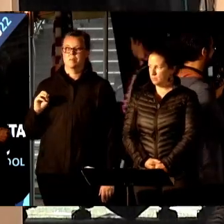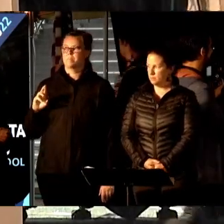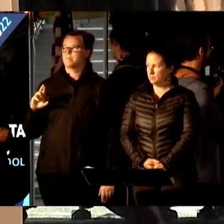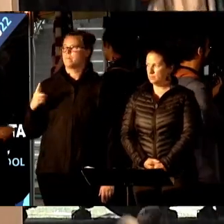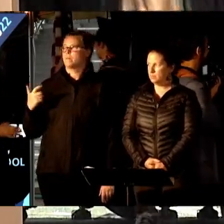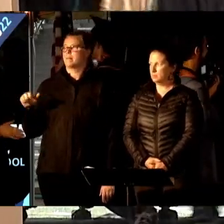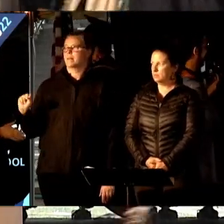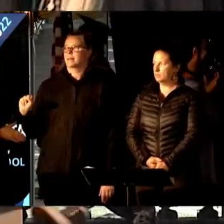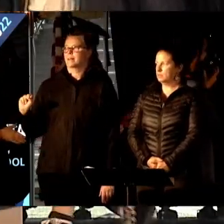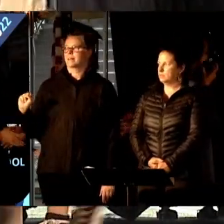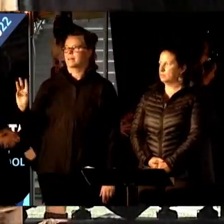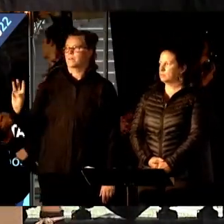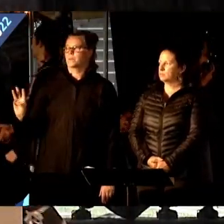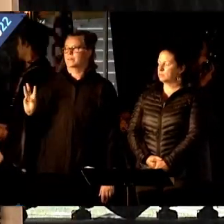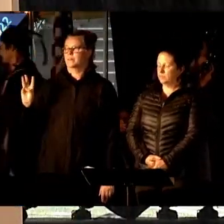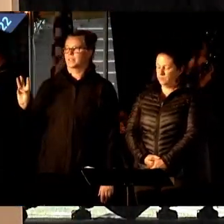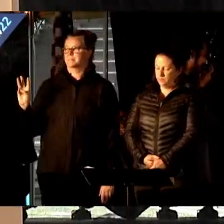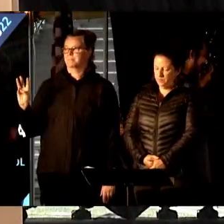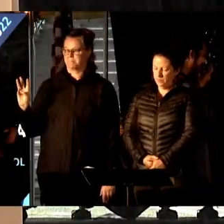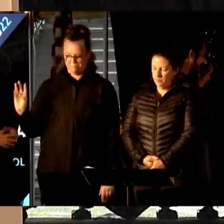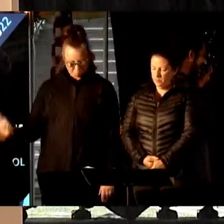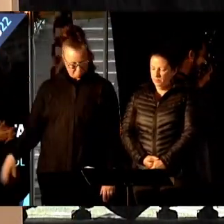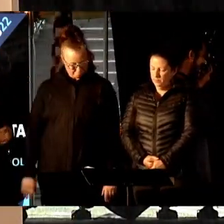Morgan Weaver.